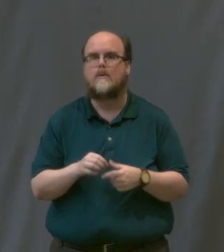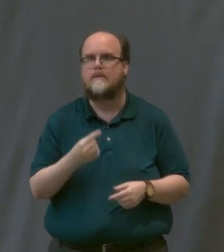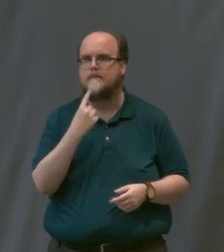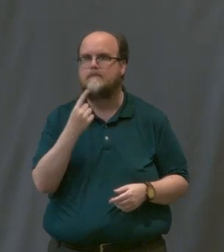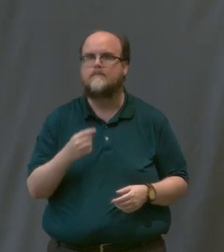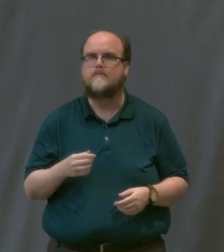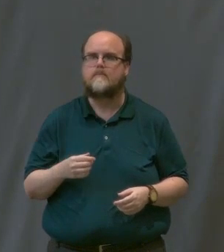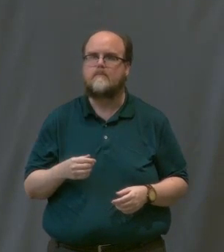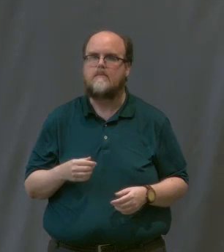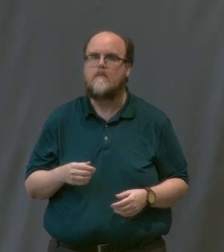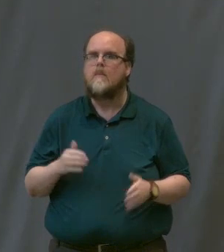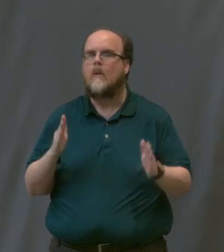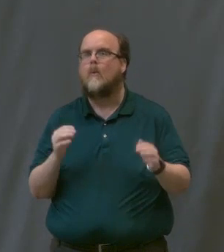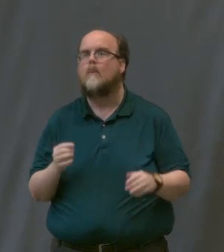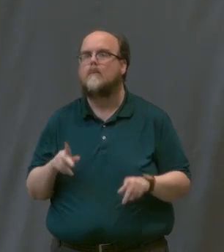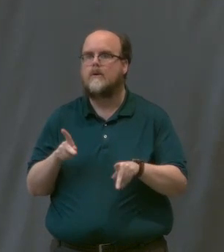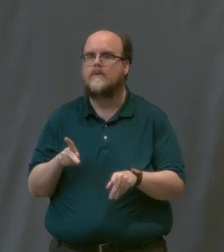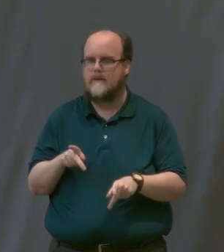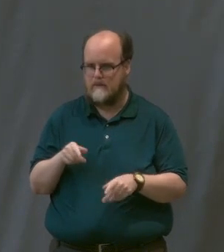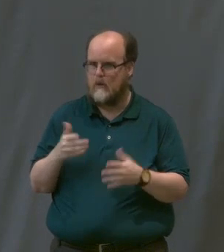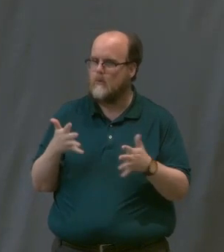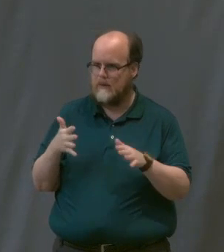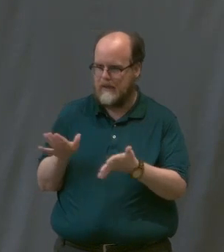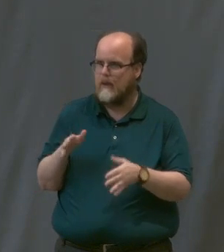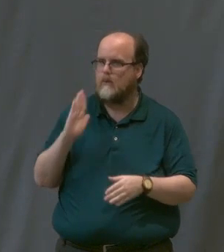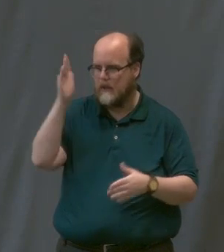has died will have peace in death.